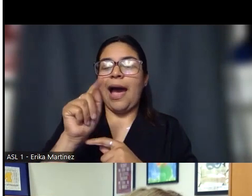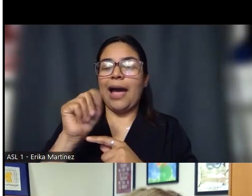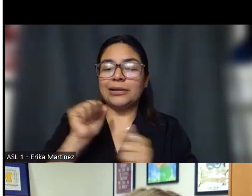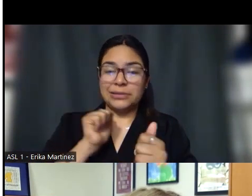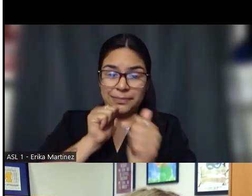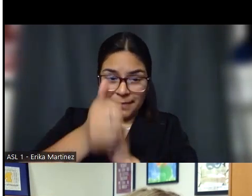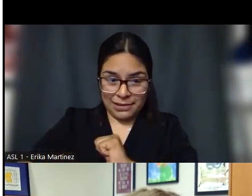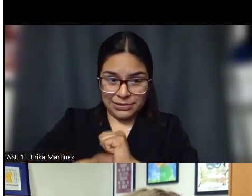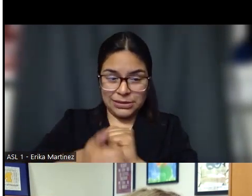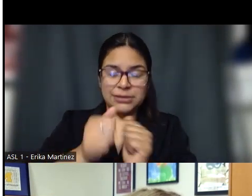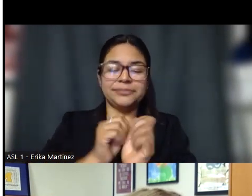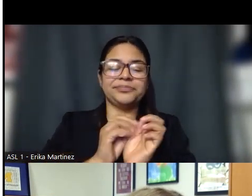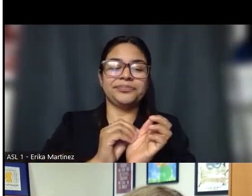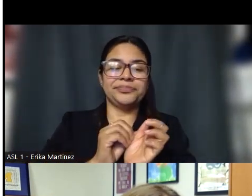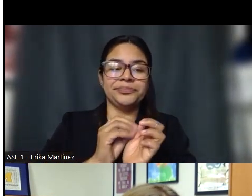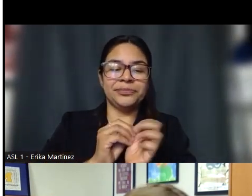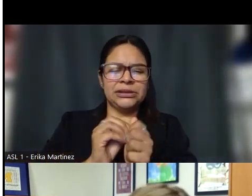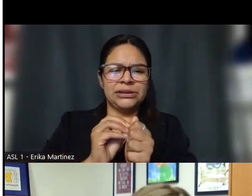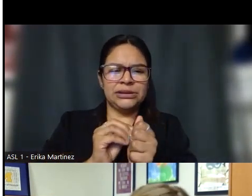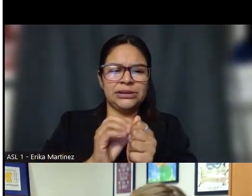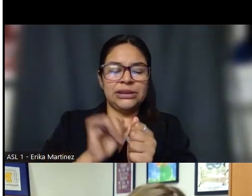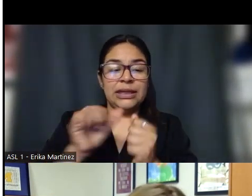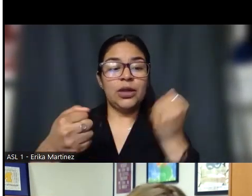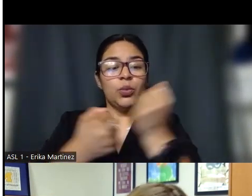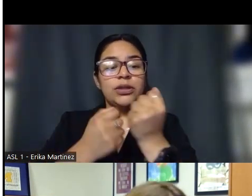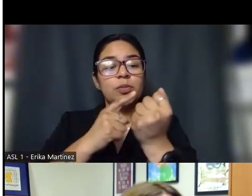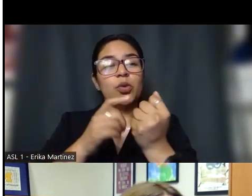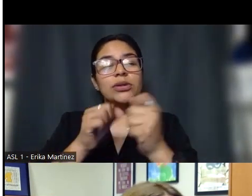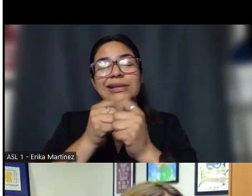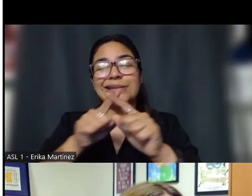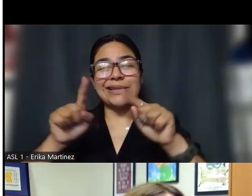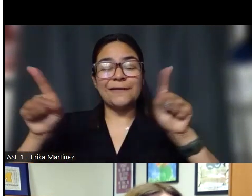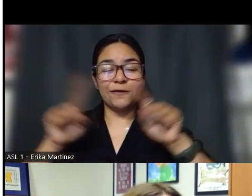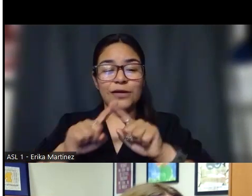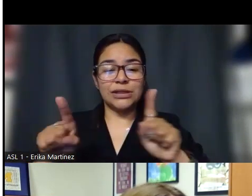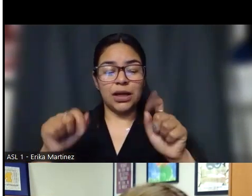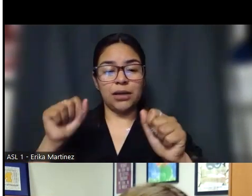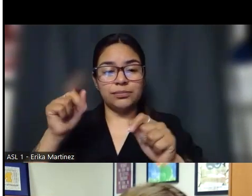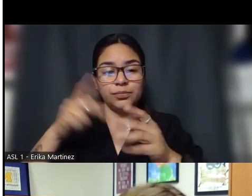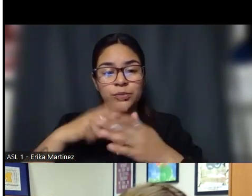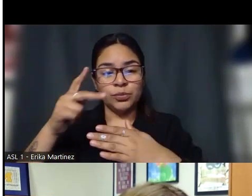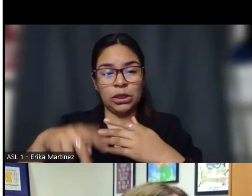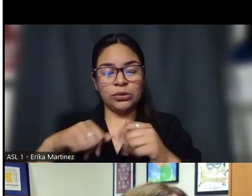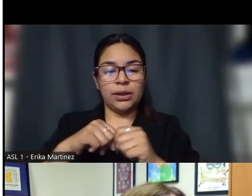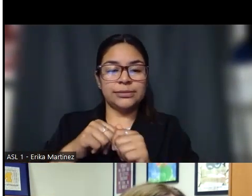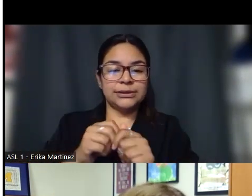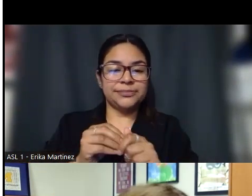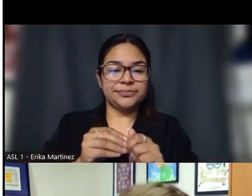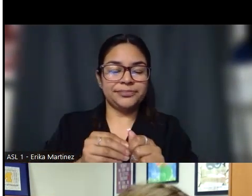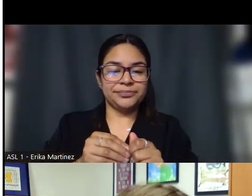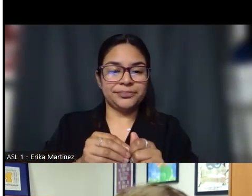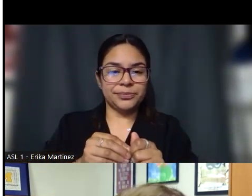Fund. And it supports a variety of programs, not just the VOCA Victim Assistance or the VOCA Compensation Program at